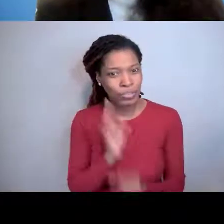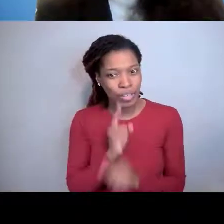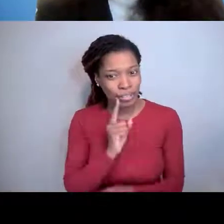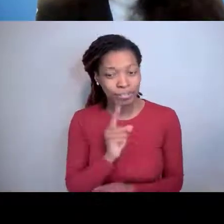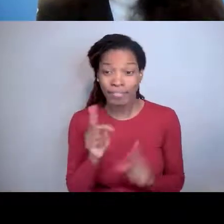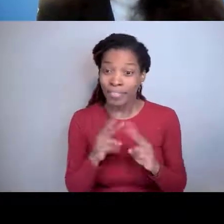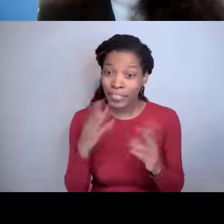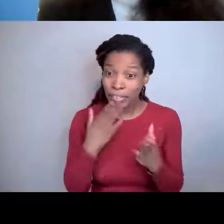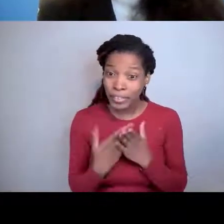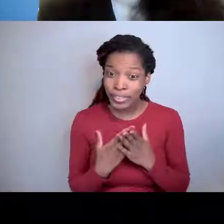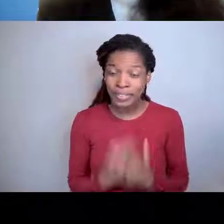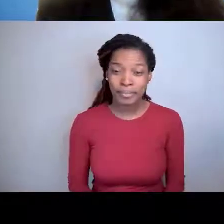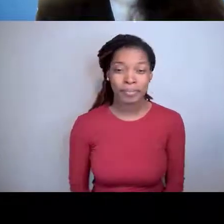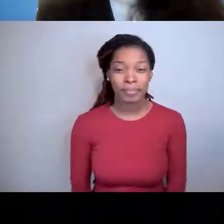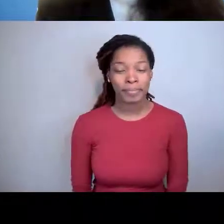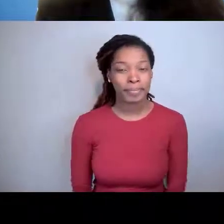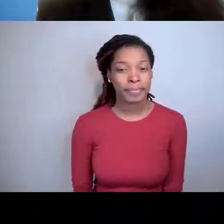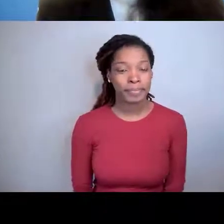good.